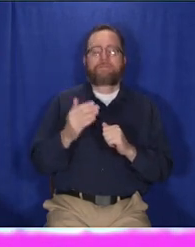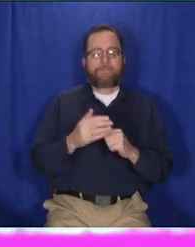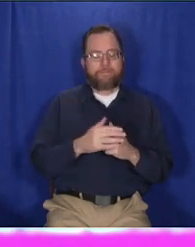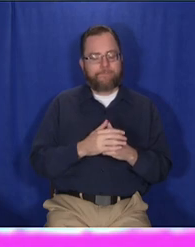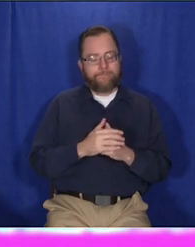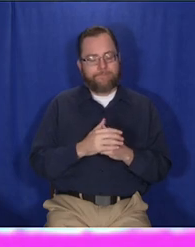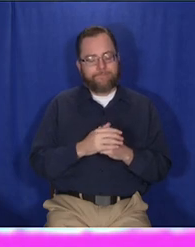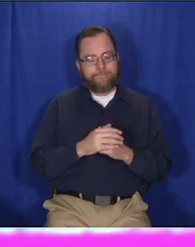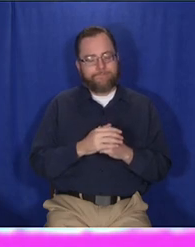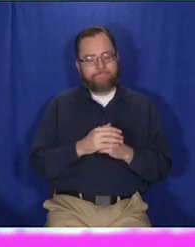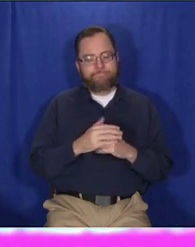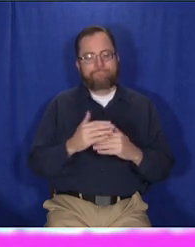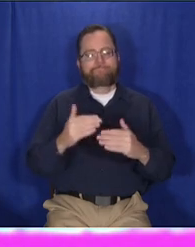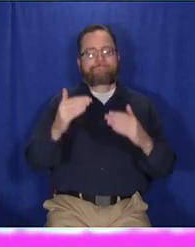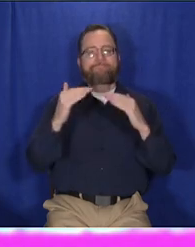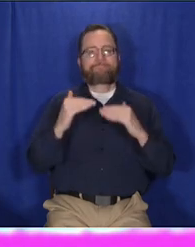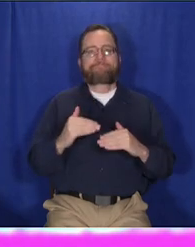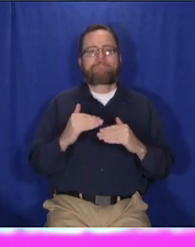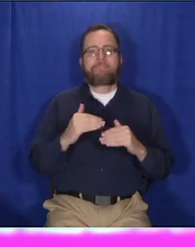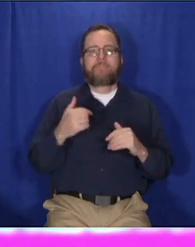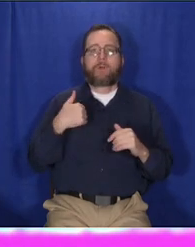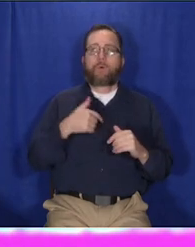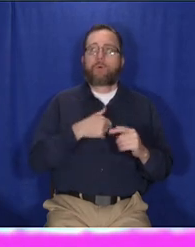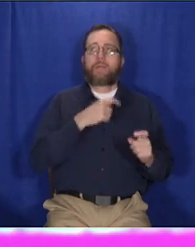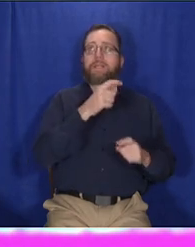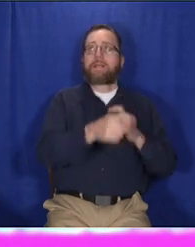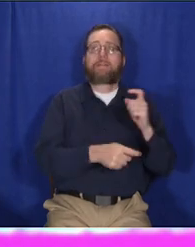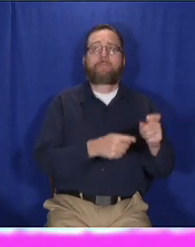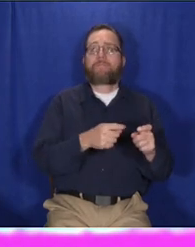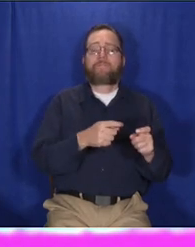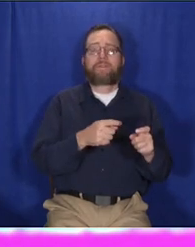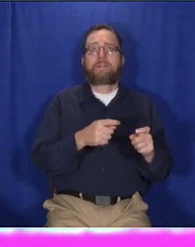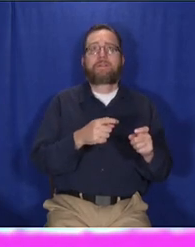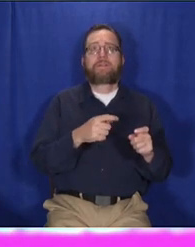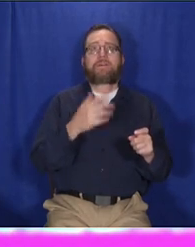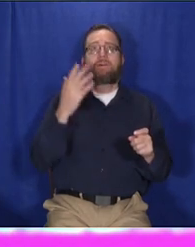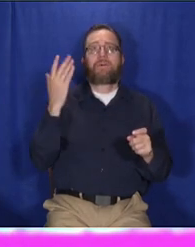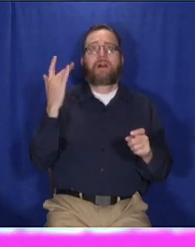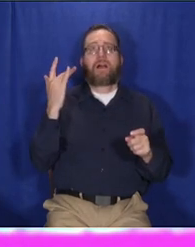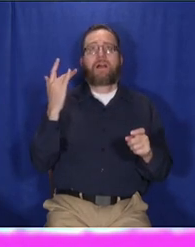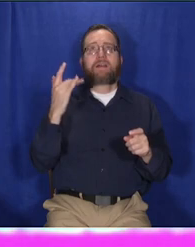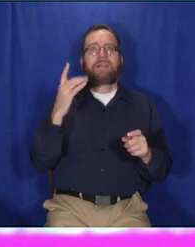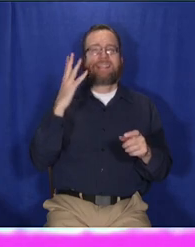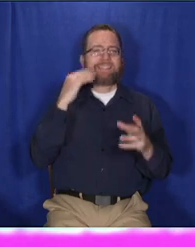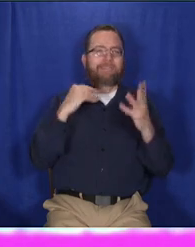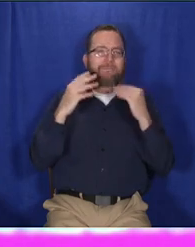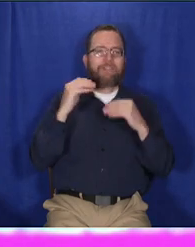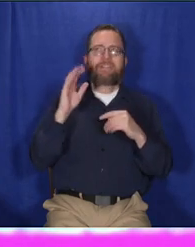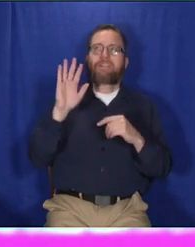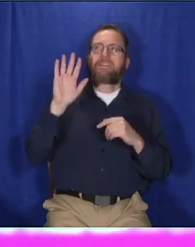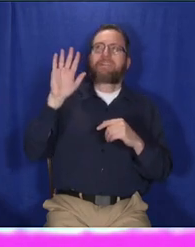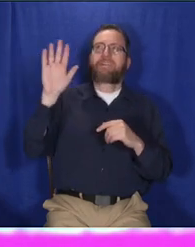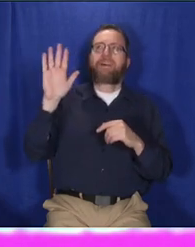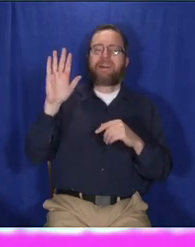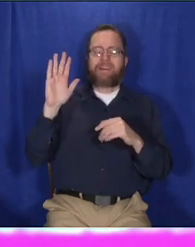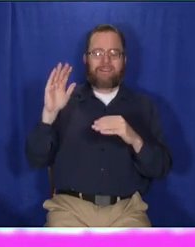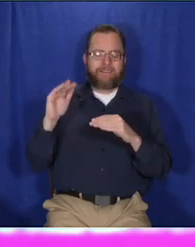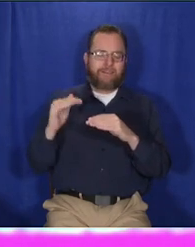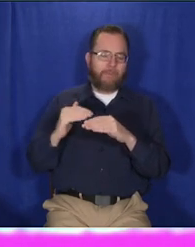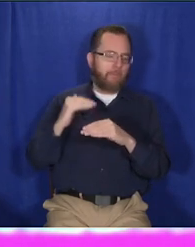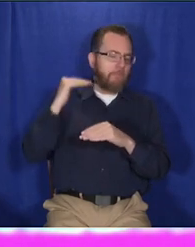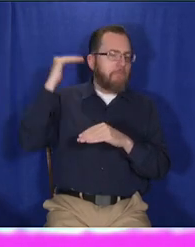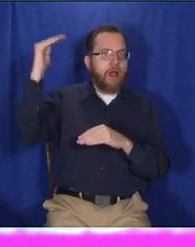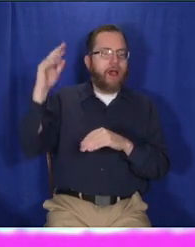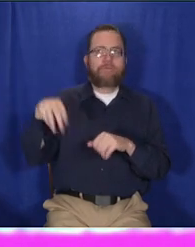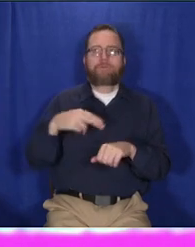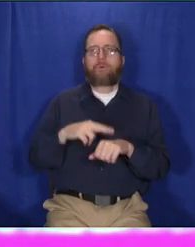provision. Philippians 4:19 says, and my God, listen to this promise, and my God will supply every